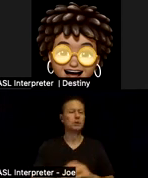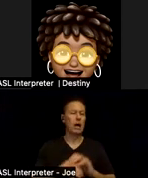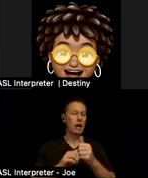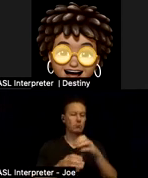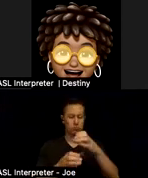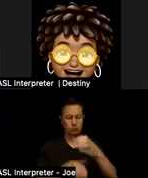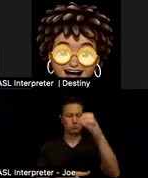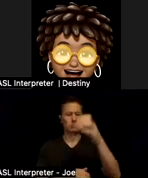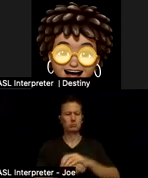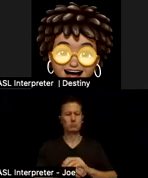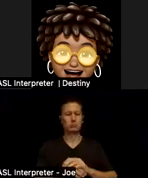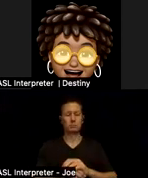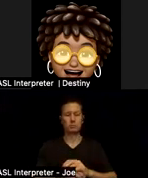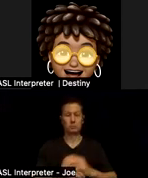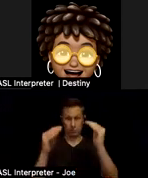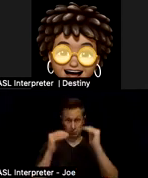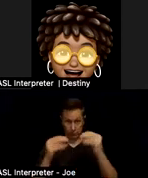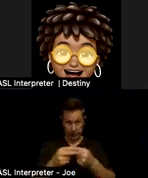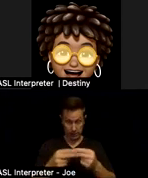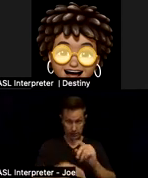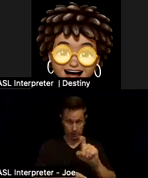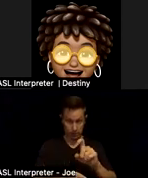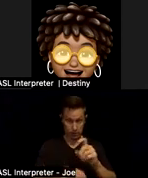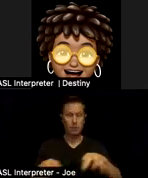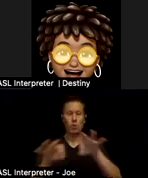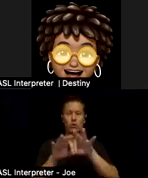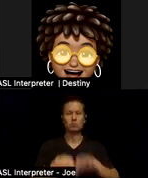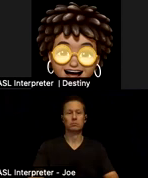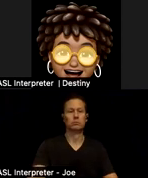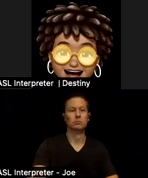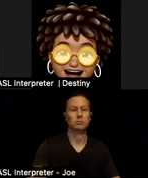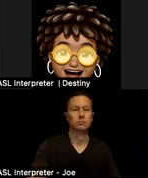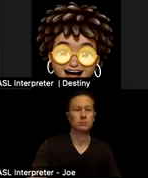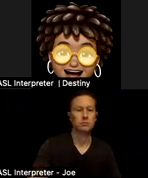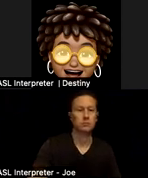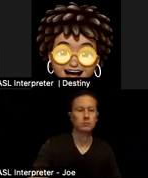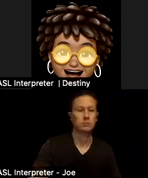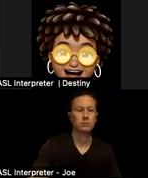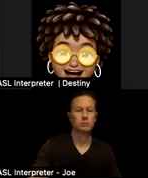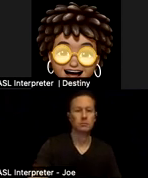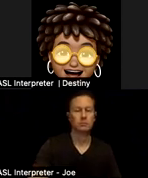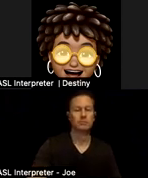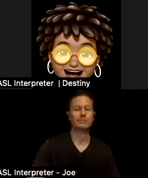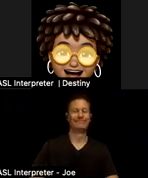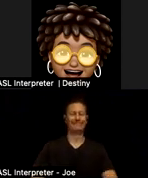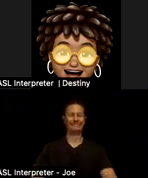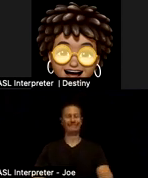Can you show the next slide? It's an important one. Oh, yeah. There you go.